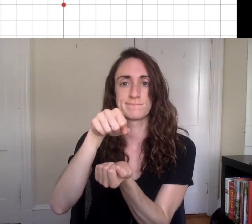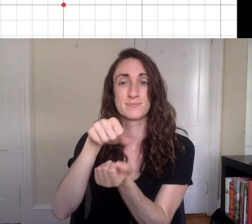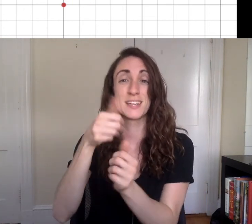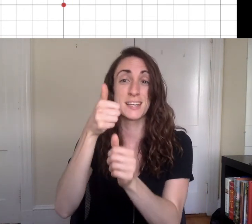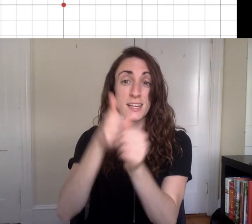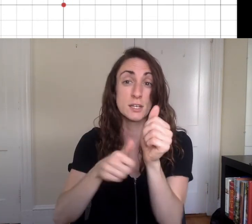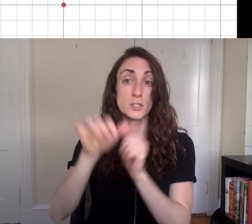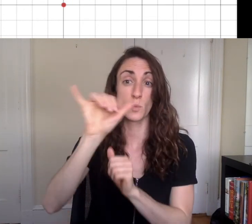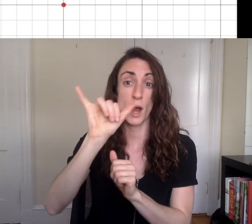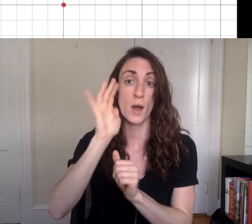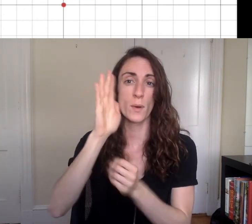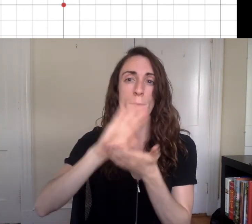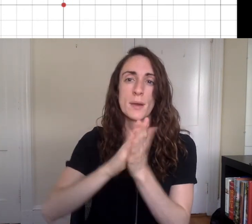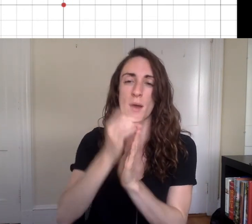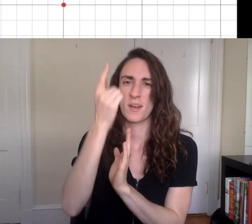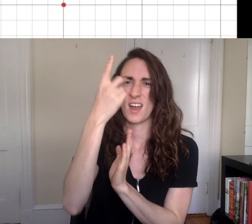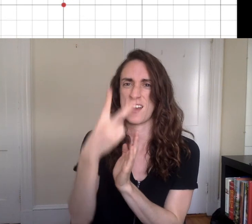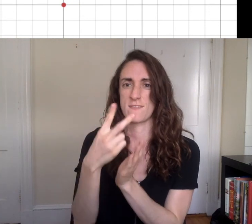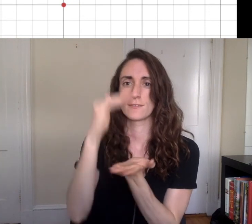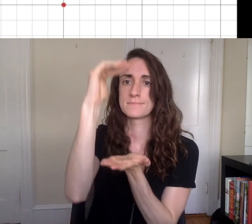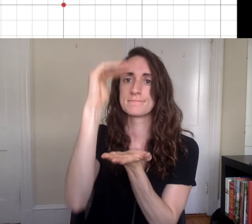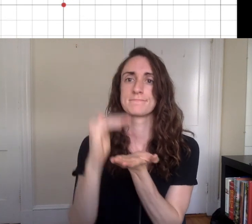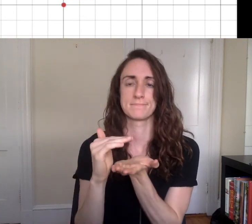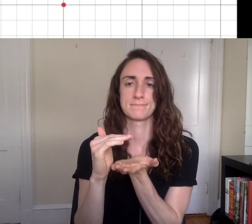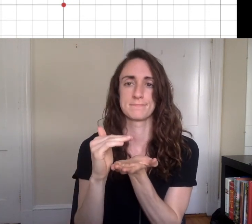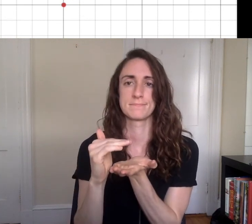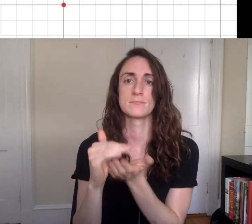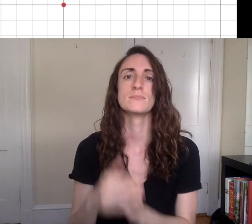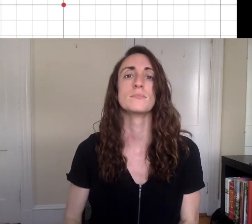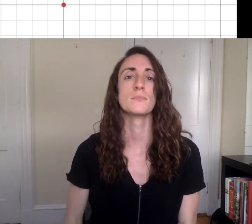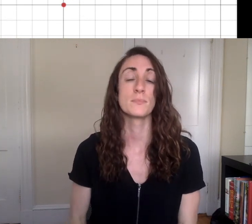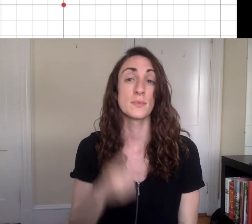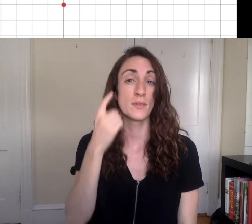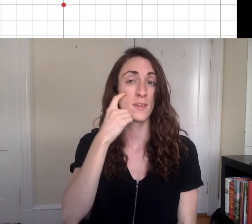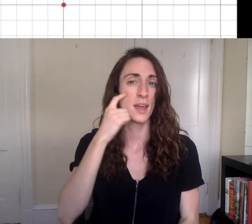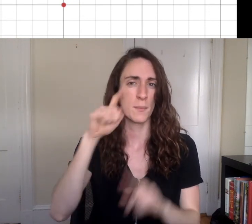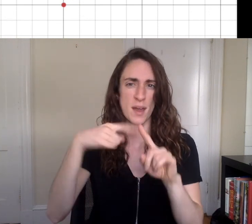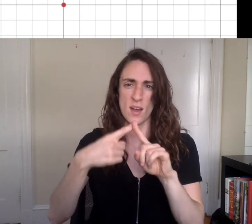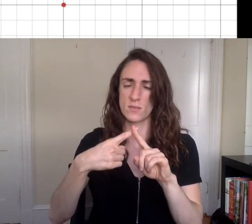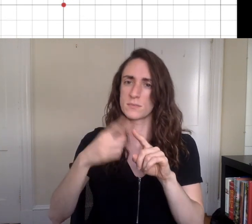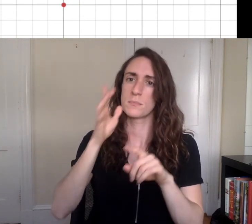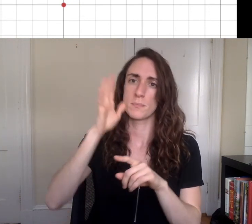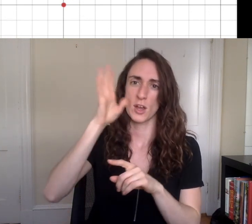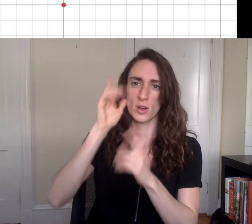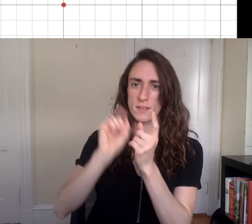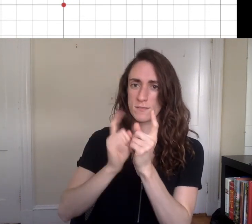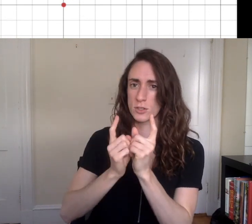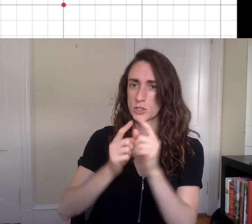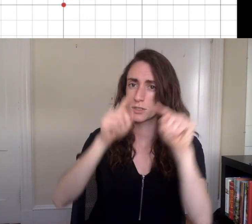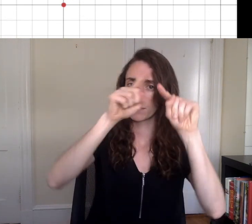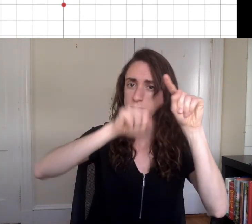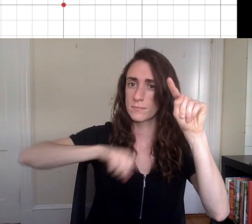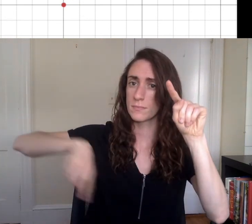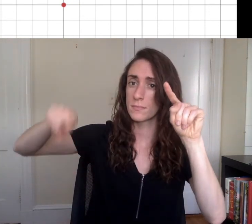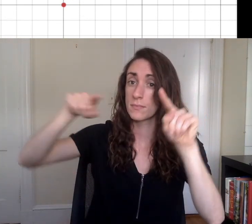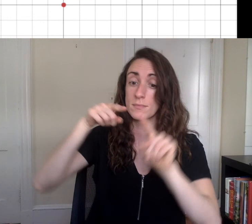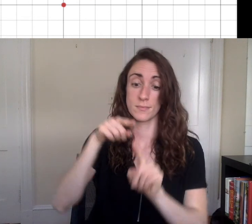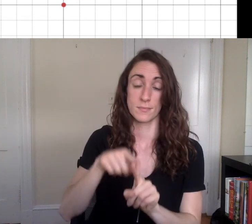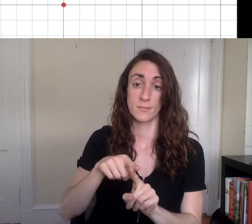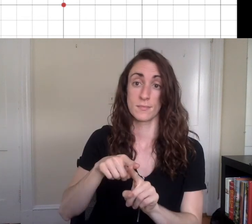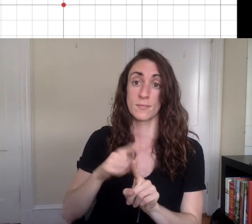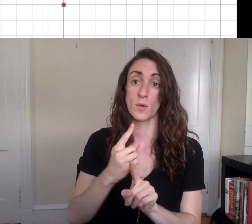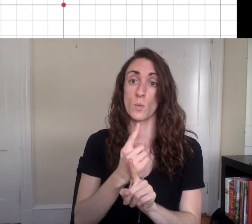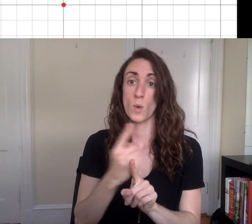arch. And 1/2 means that it will get vertically compressed downwards. Each point will only go half as far from the vertex as it would on the